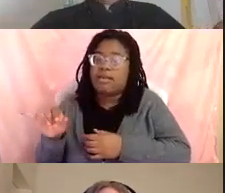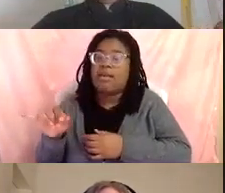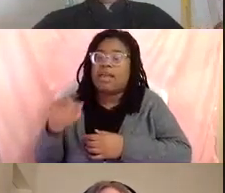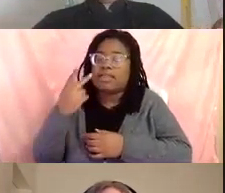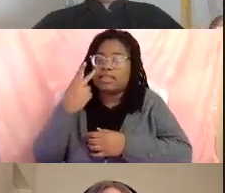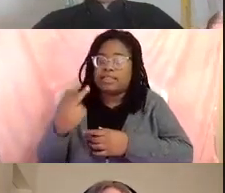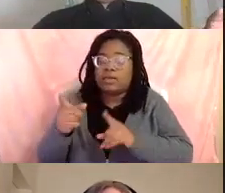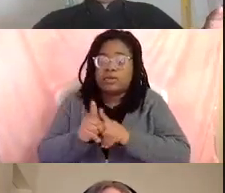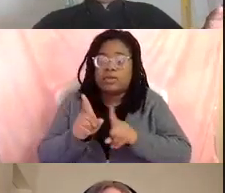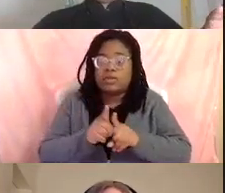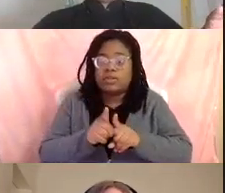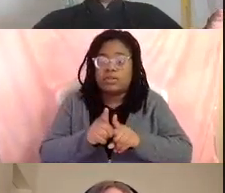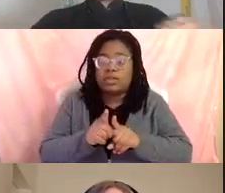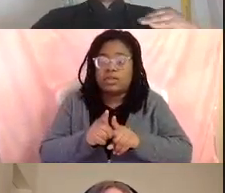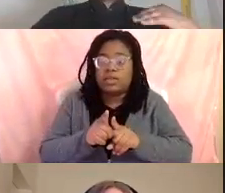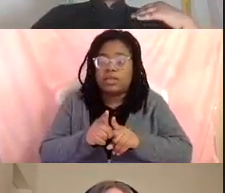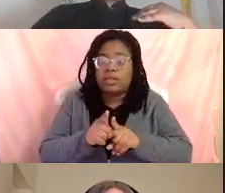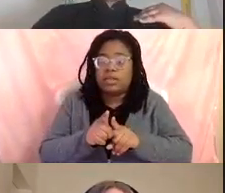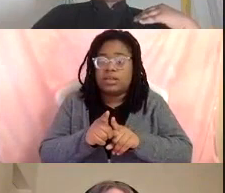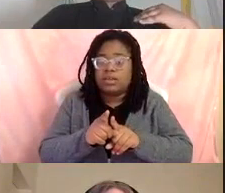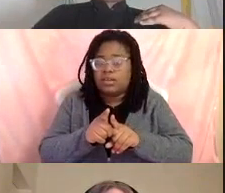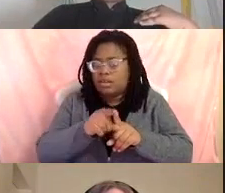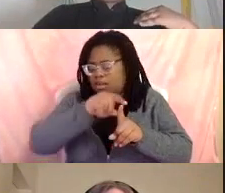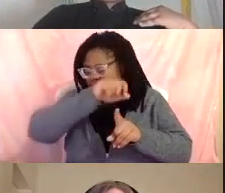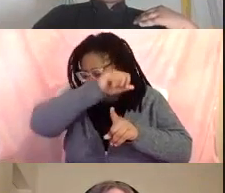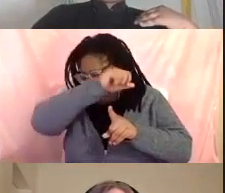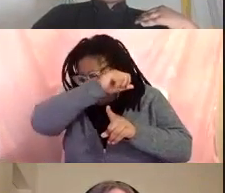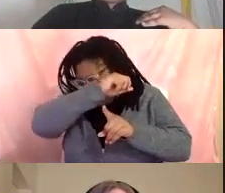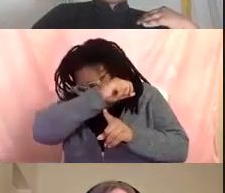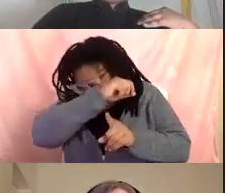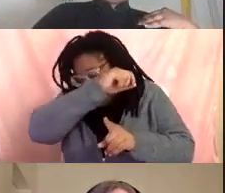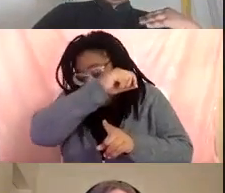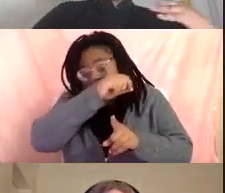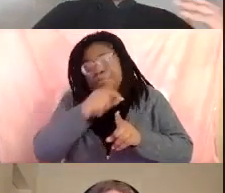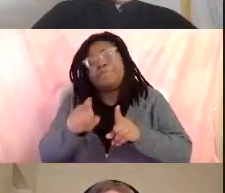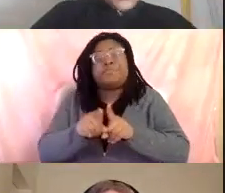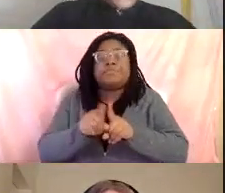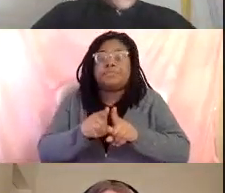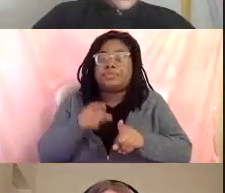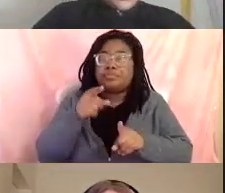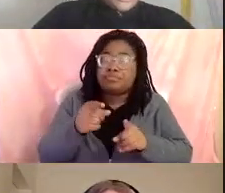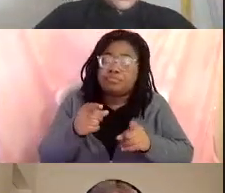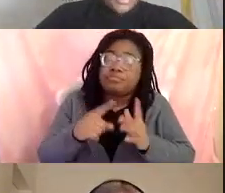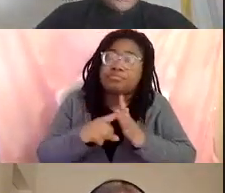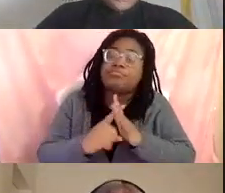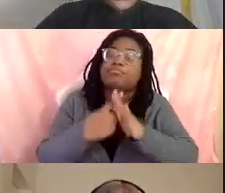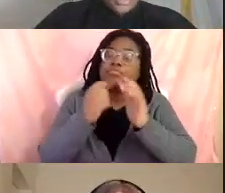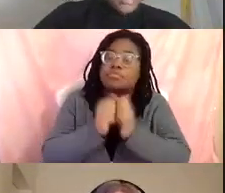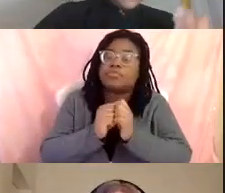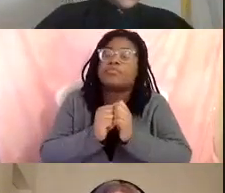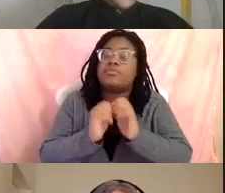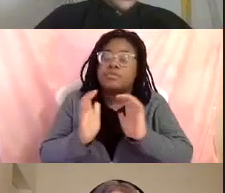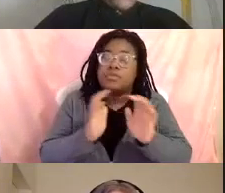seeing you start to be in conversation with Khalil's